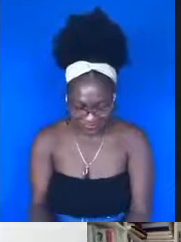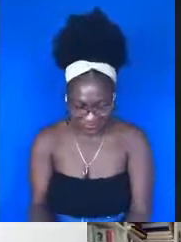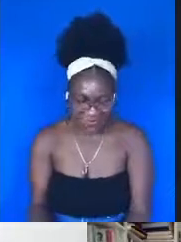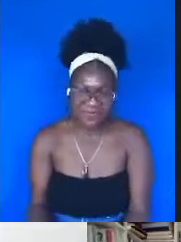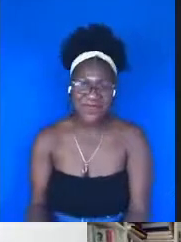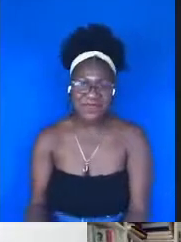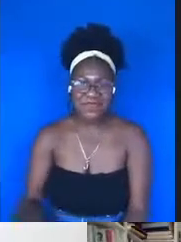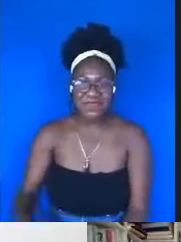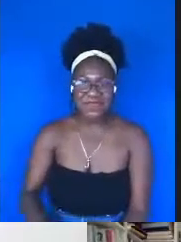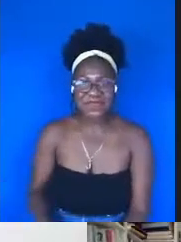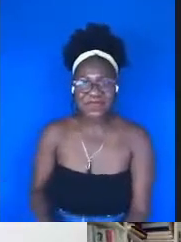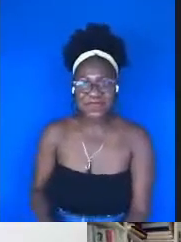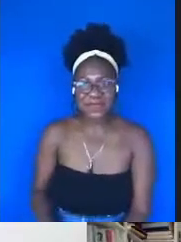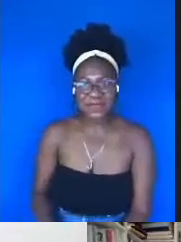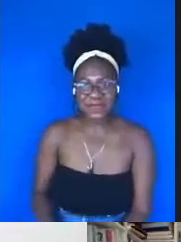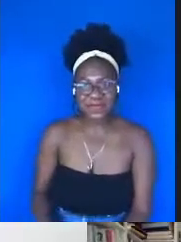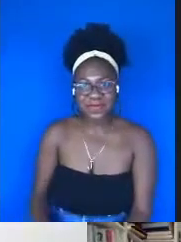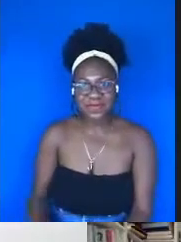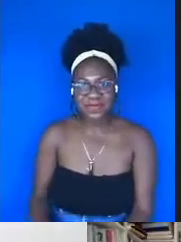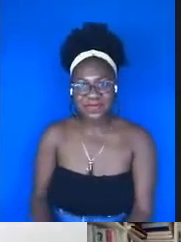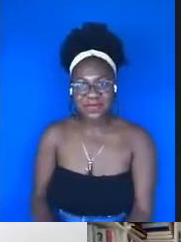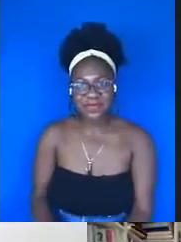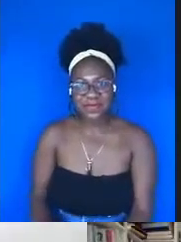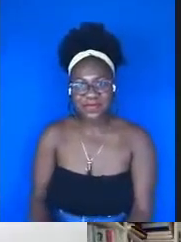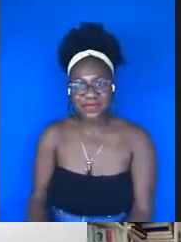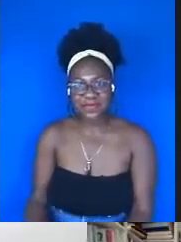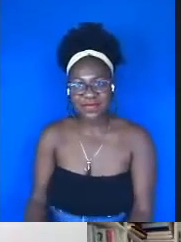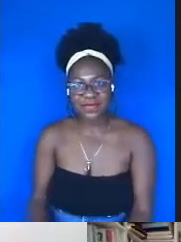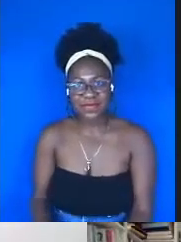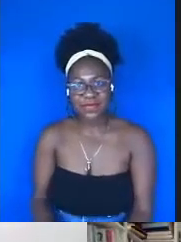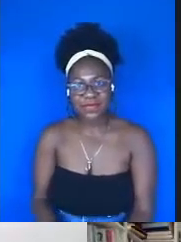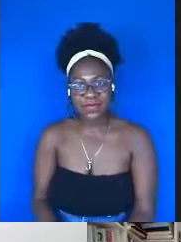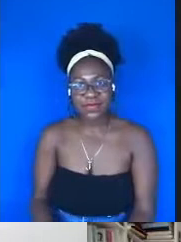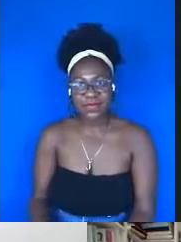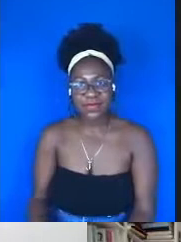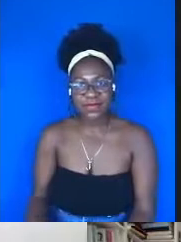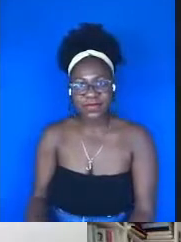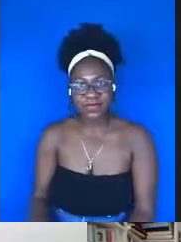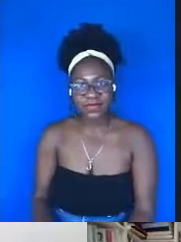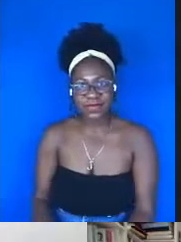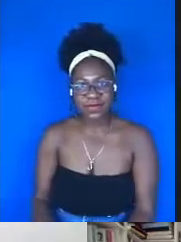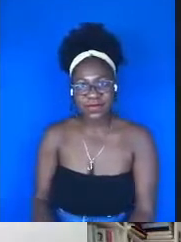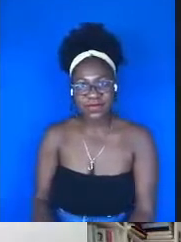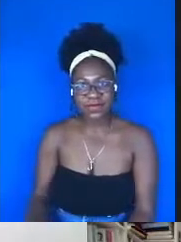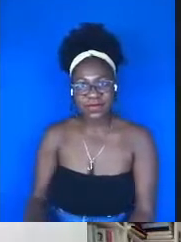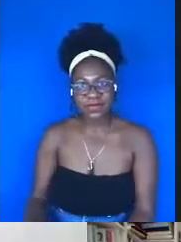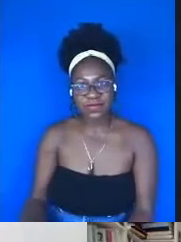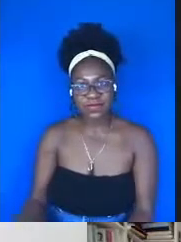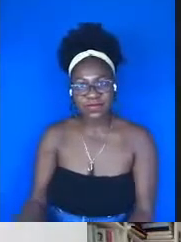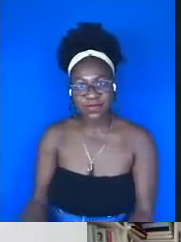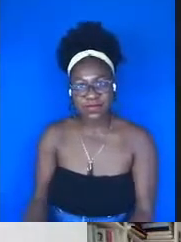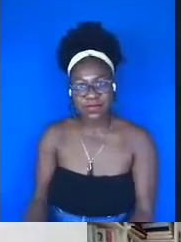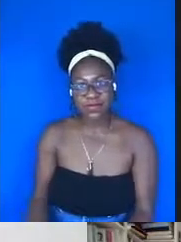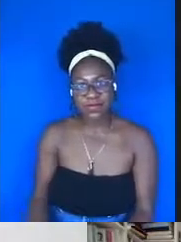Marissa, Jazmyn, any thoughts? Sure. So it was interesting and also just very different than